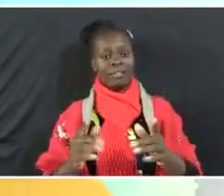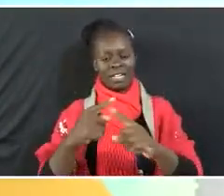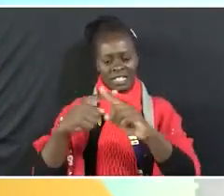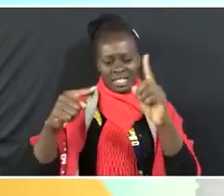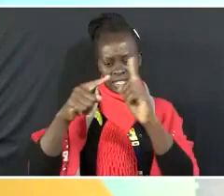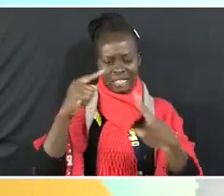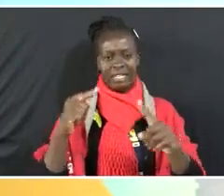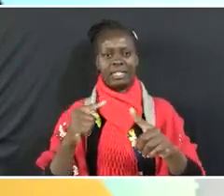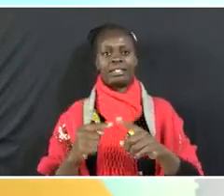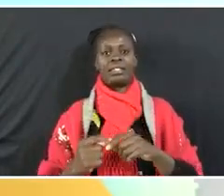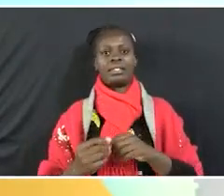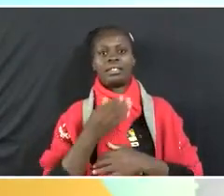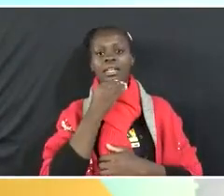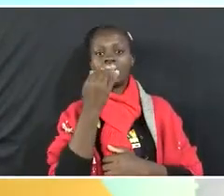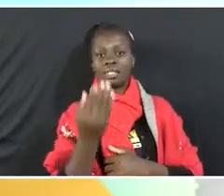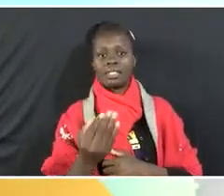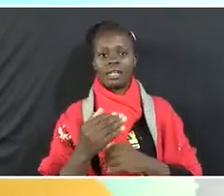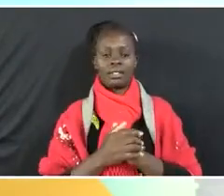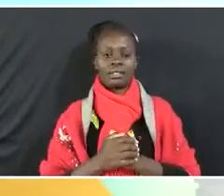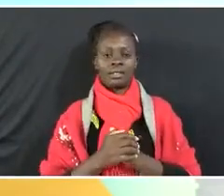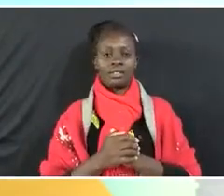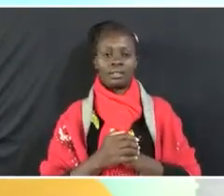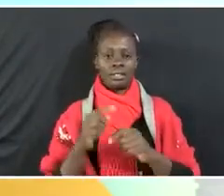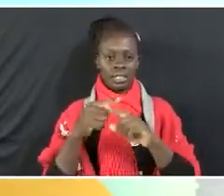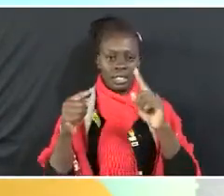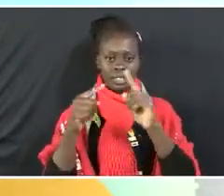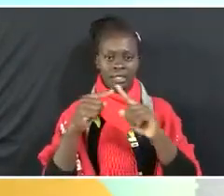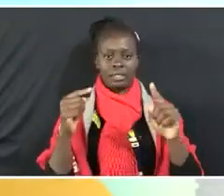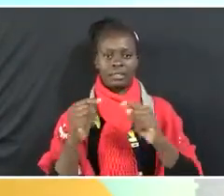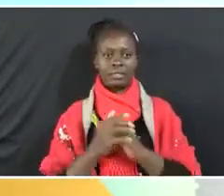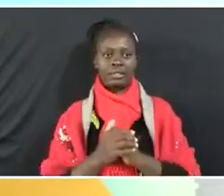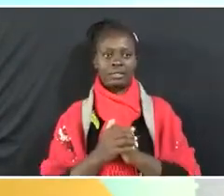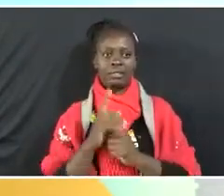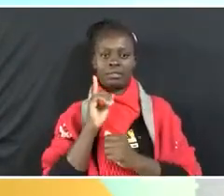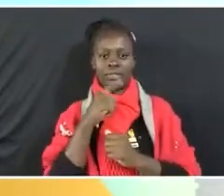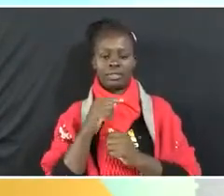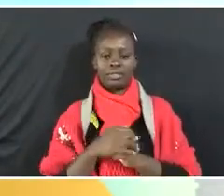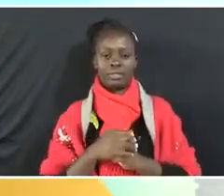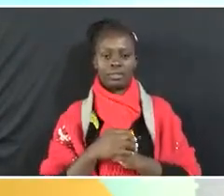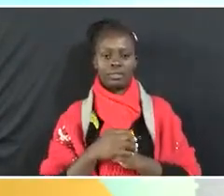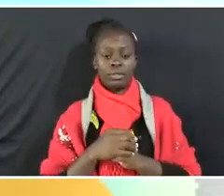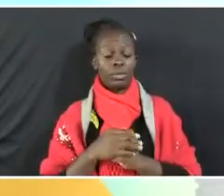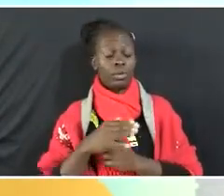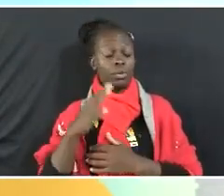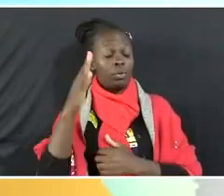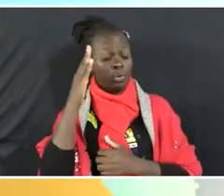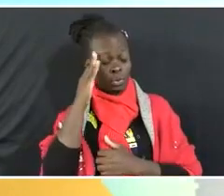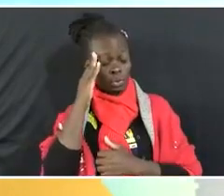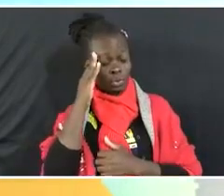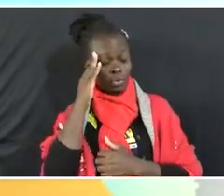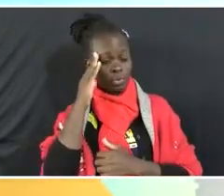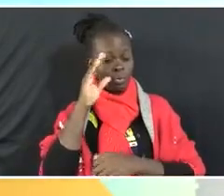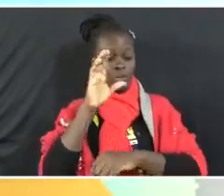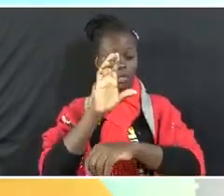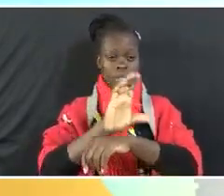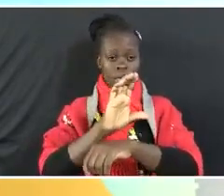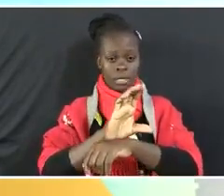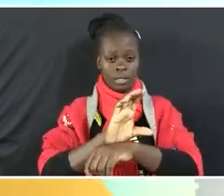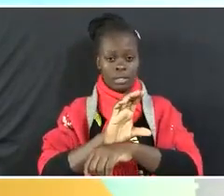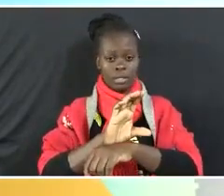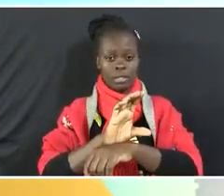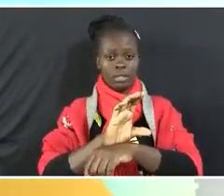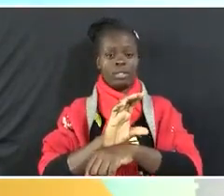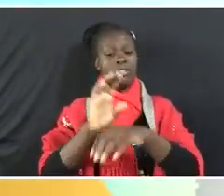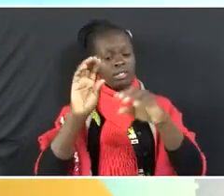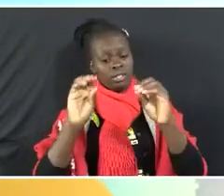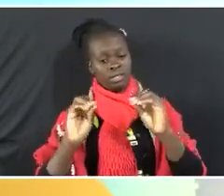deal gently with the young man killed the young man. Do you know the church that has been told to